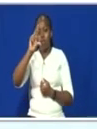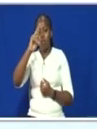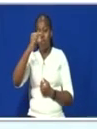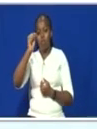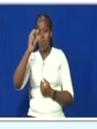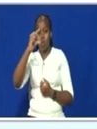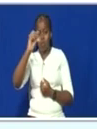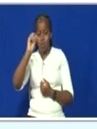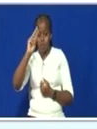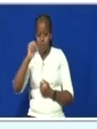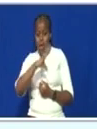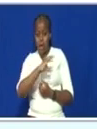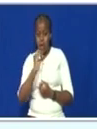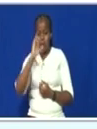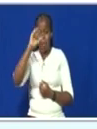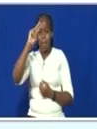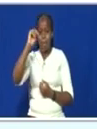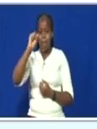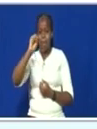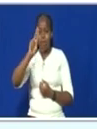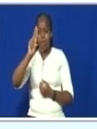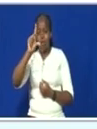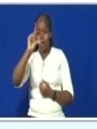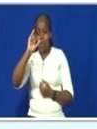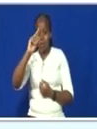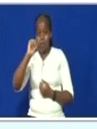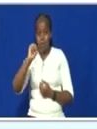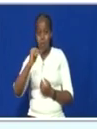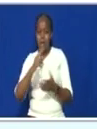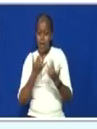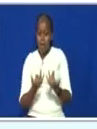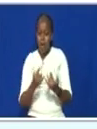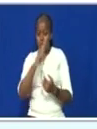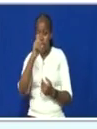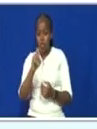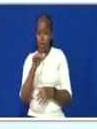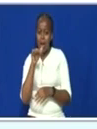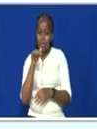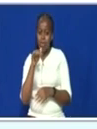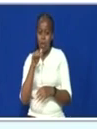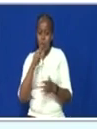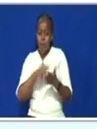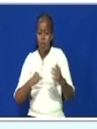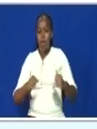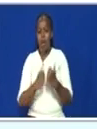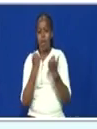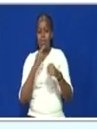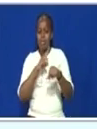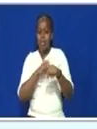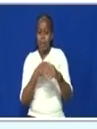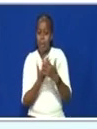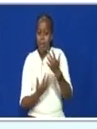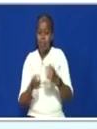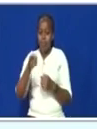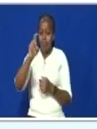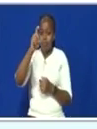question is telling you to explain what happens when the blood glucose rises above